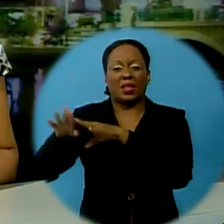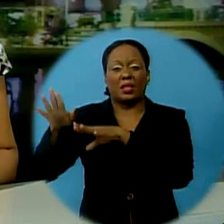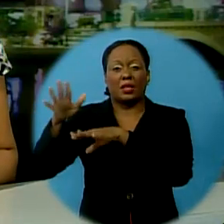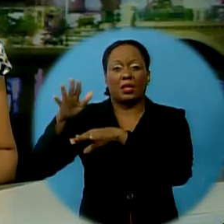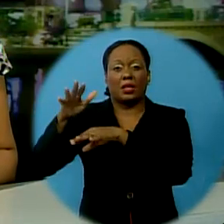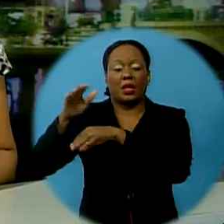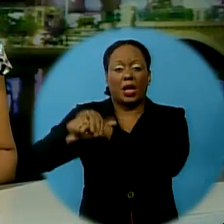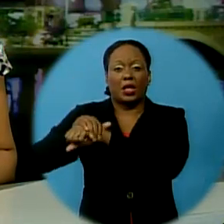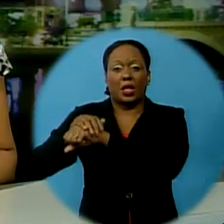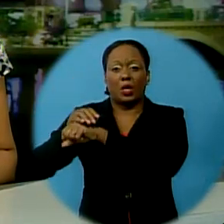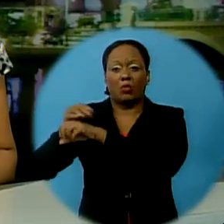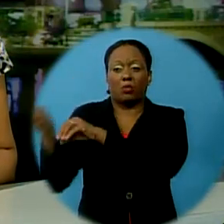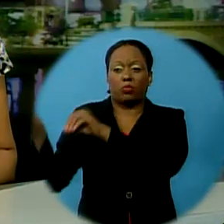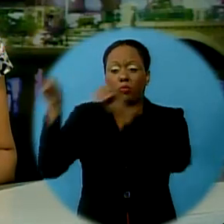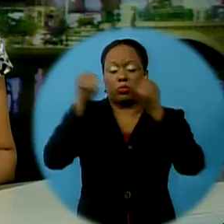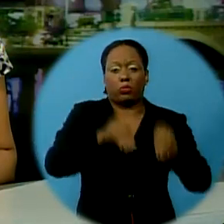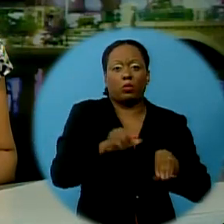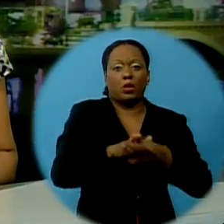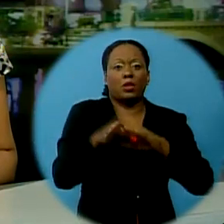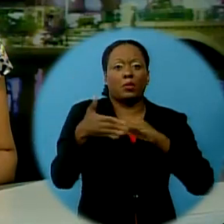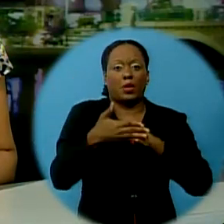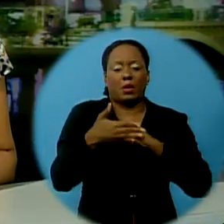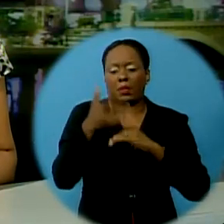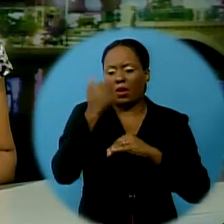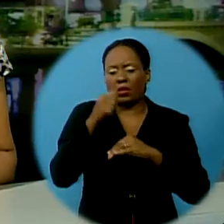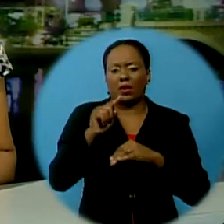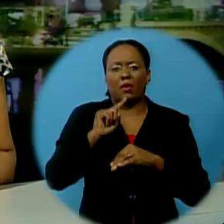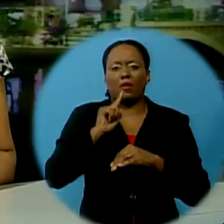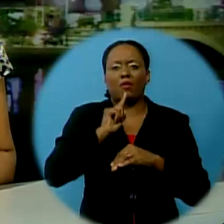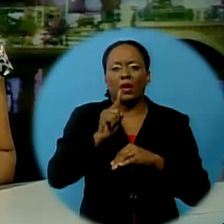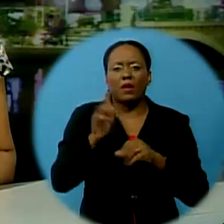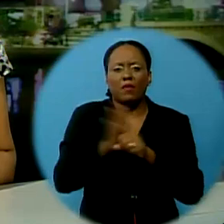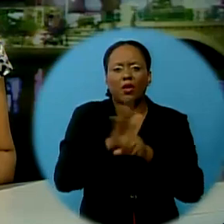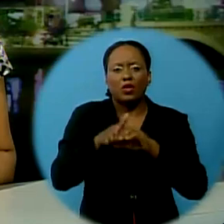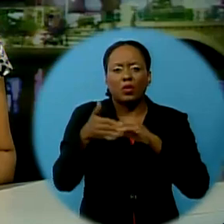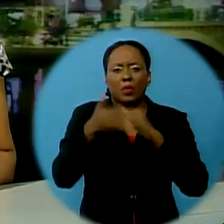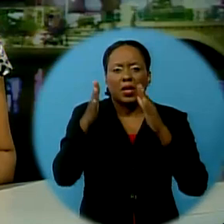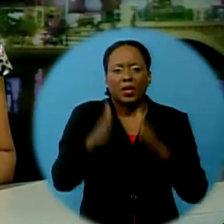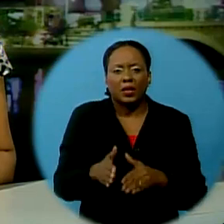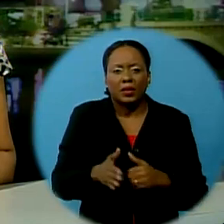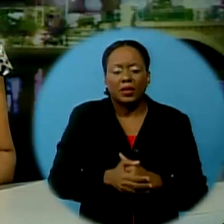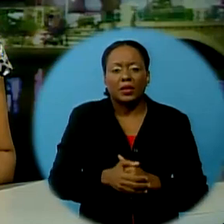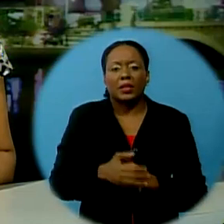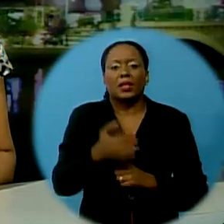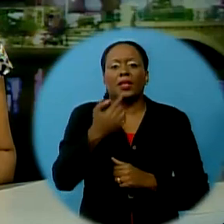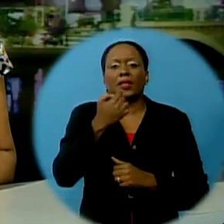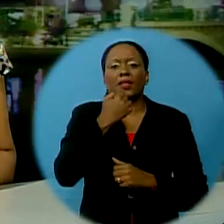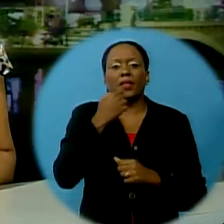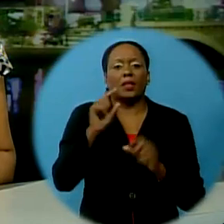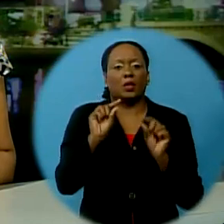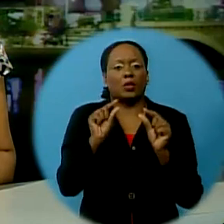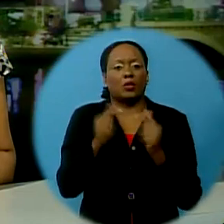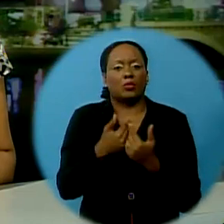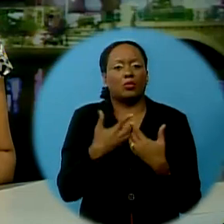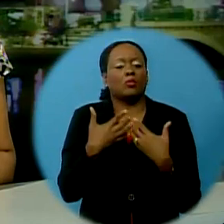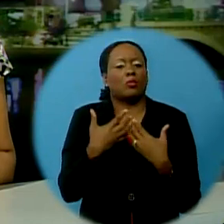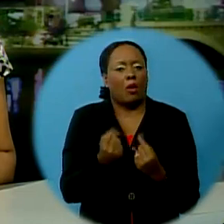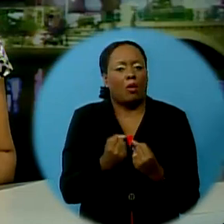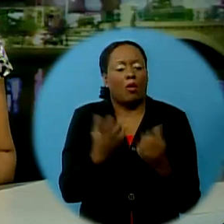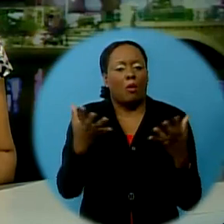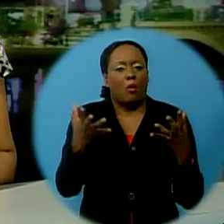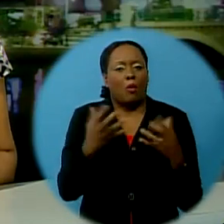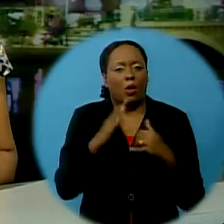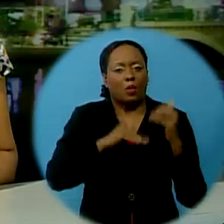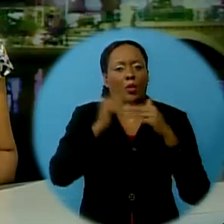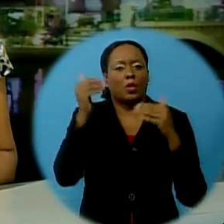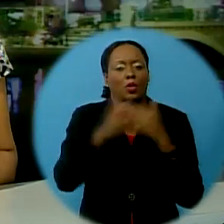Horace Levi says that the country should move with urgency to address the poor conditions under which prisoners are kept. He says that the group is strongly